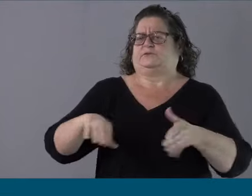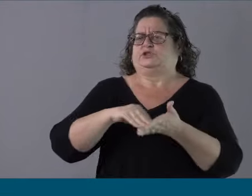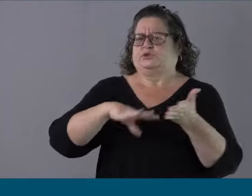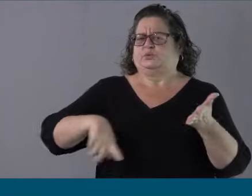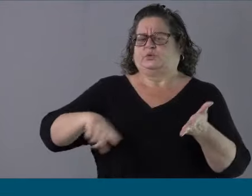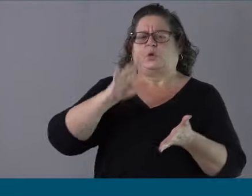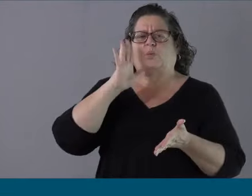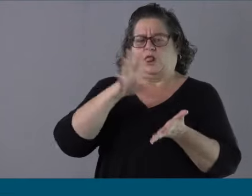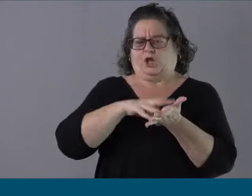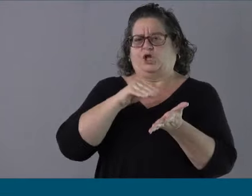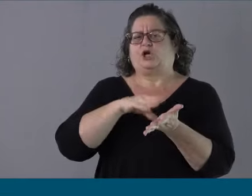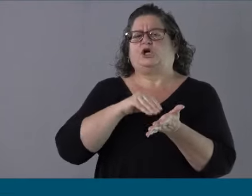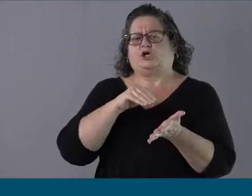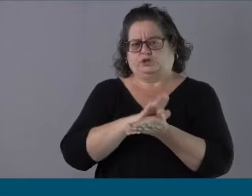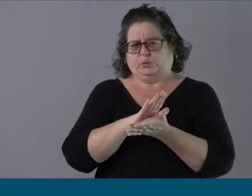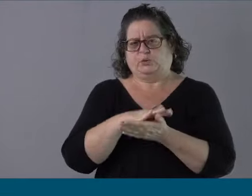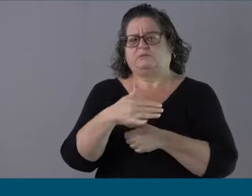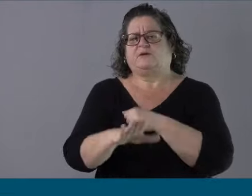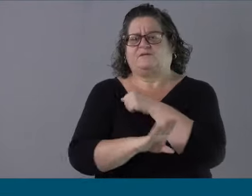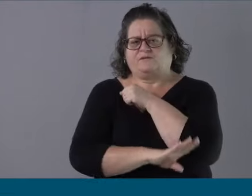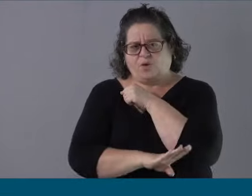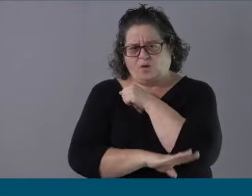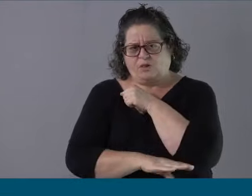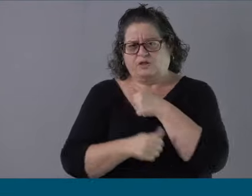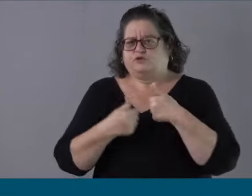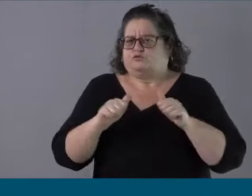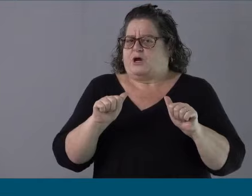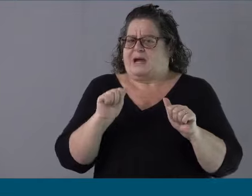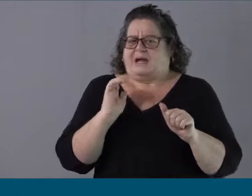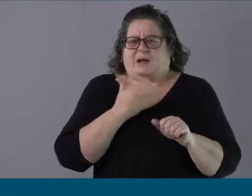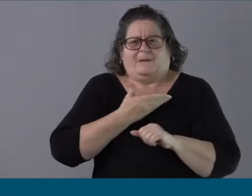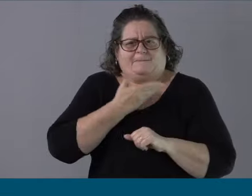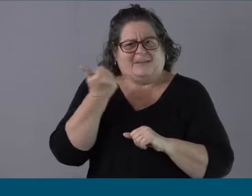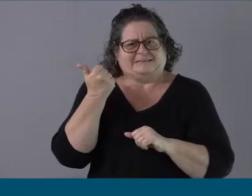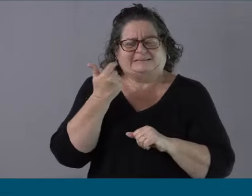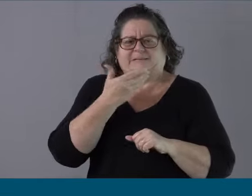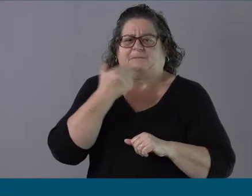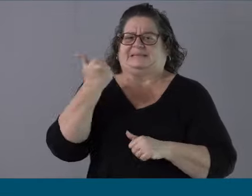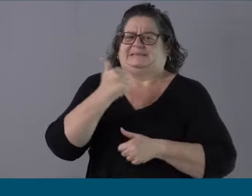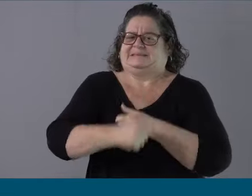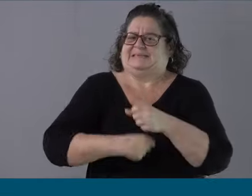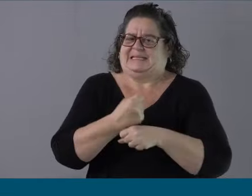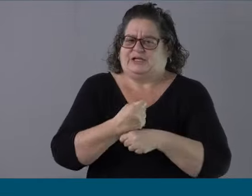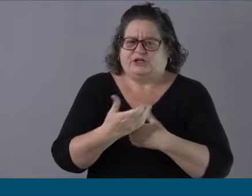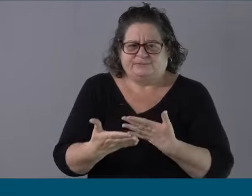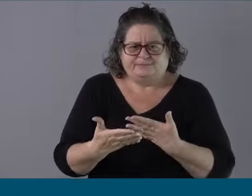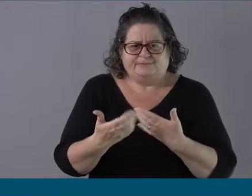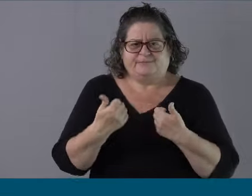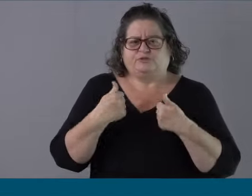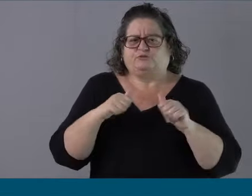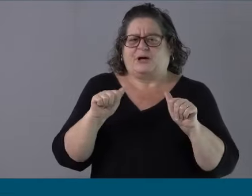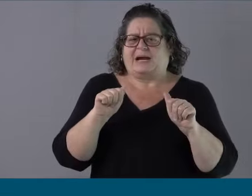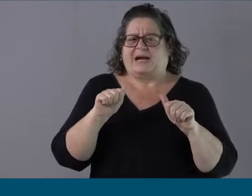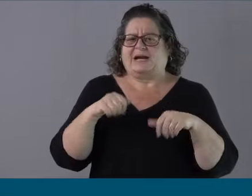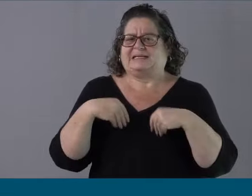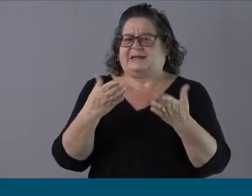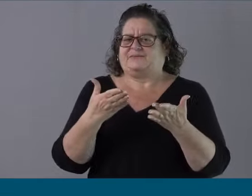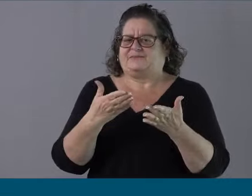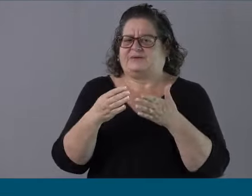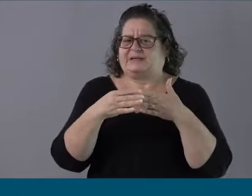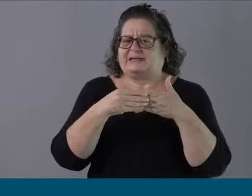be providing the most specific guidance that I can. I'm going to be working with Superintendent Hoffman on that, and expect